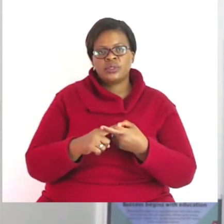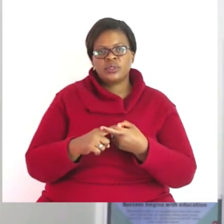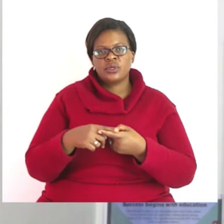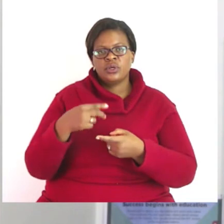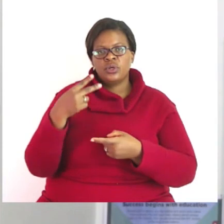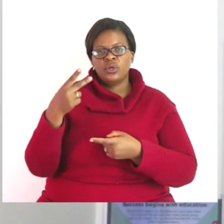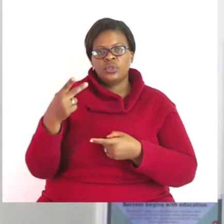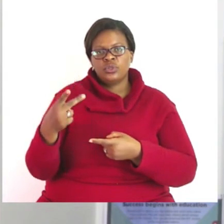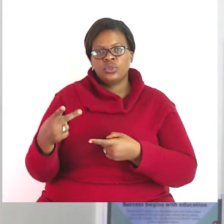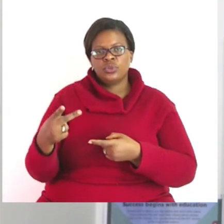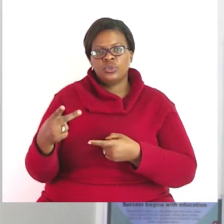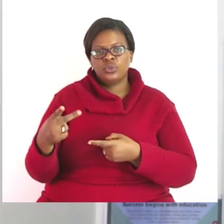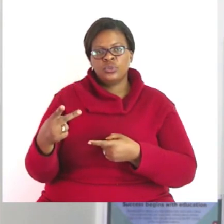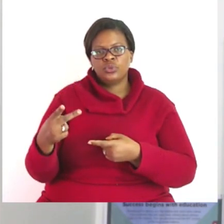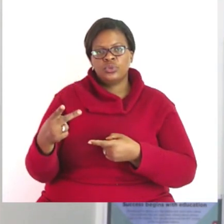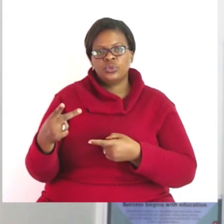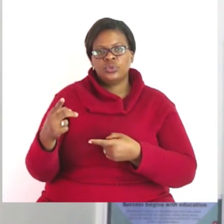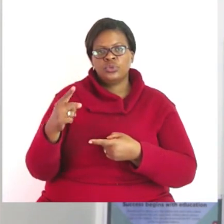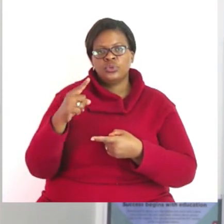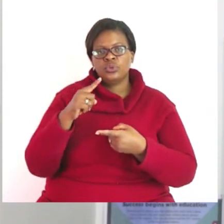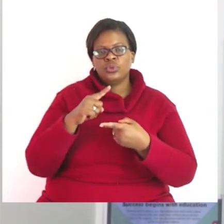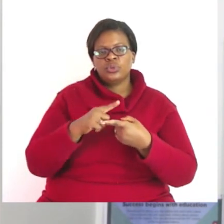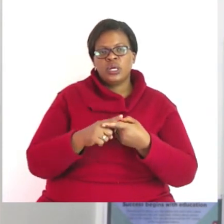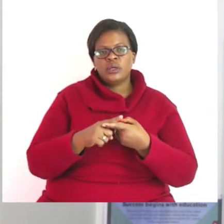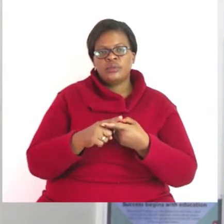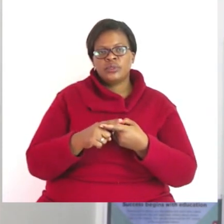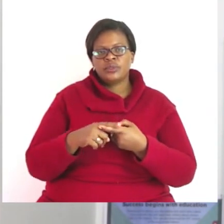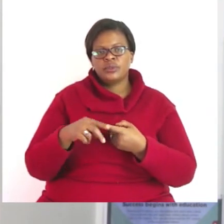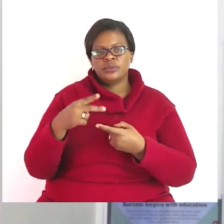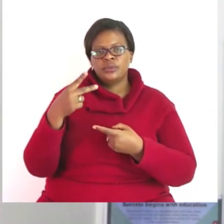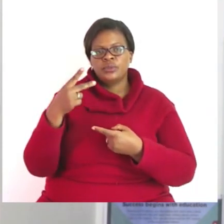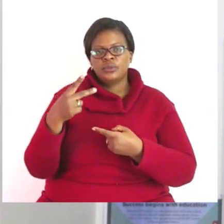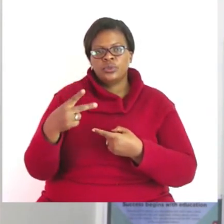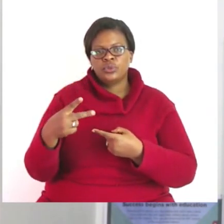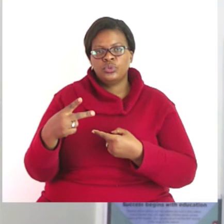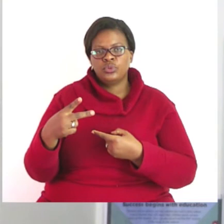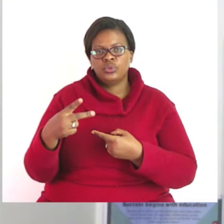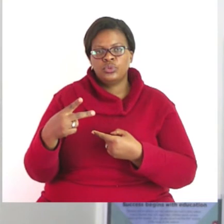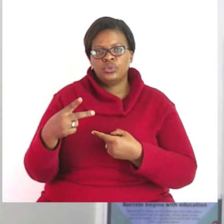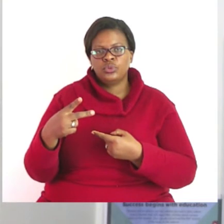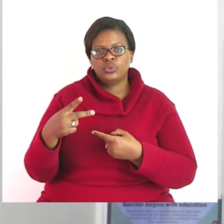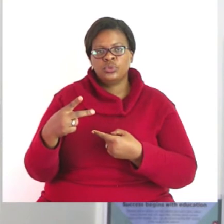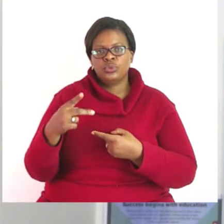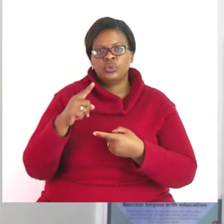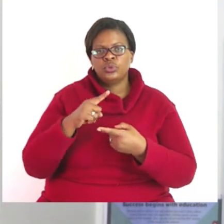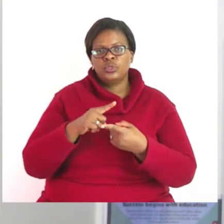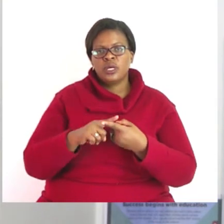times the second one, 2 times the third one,